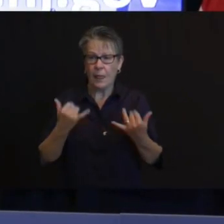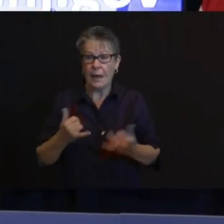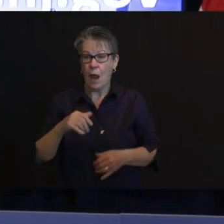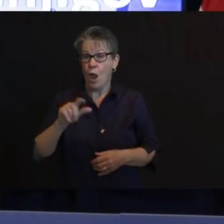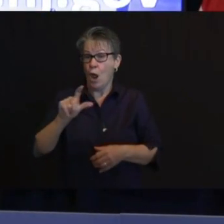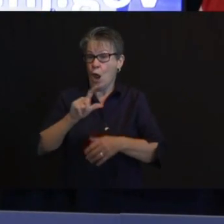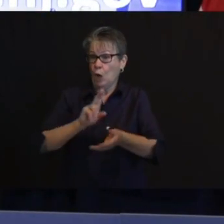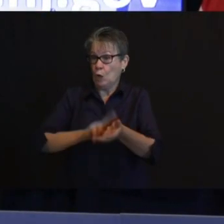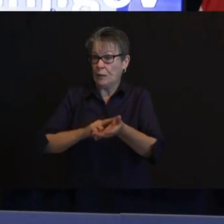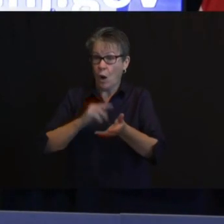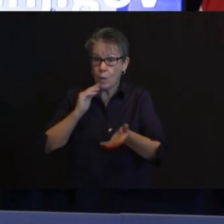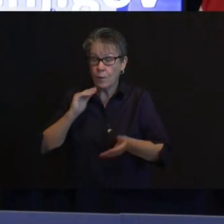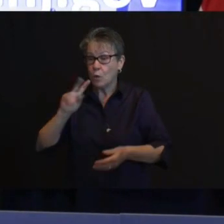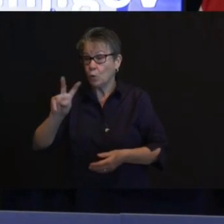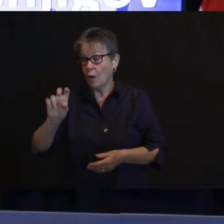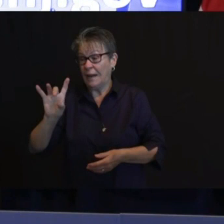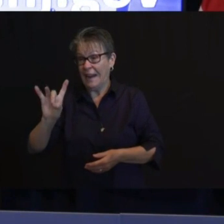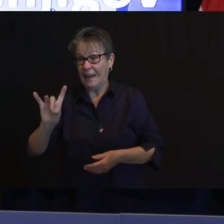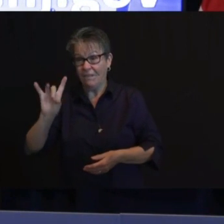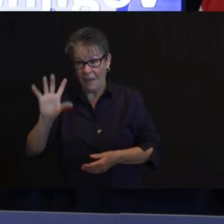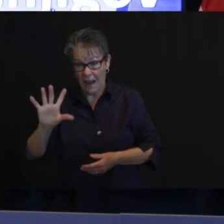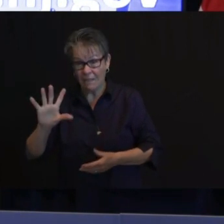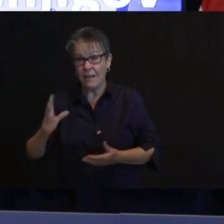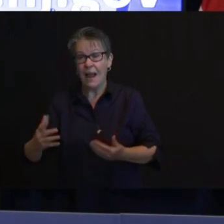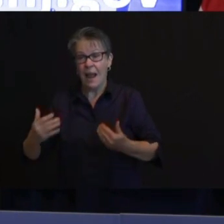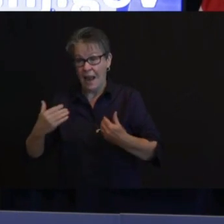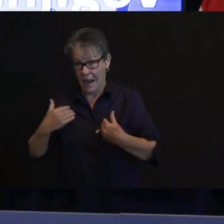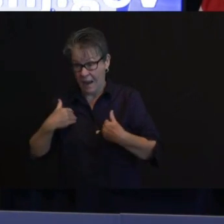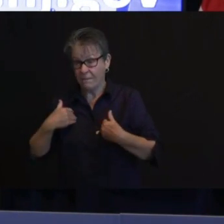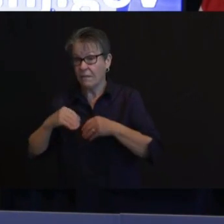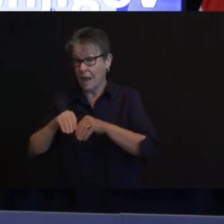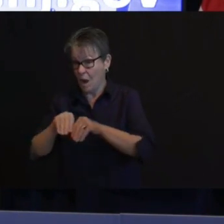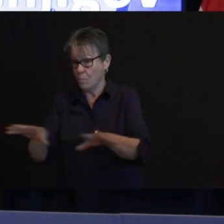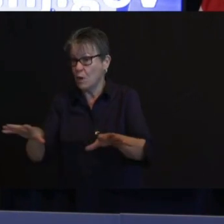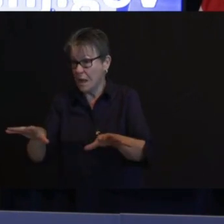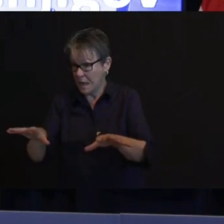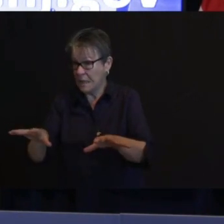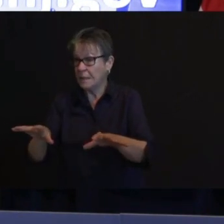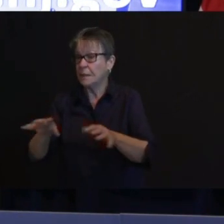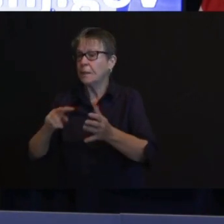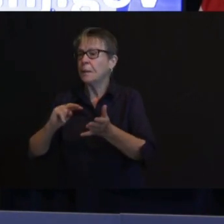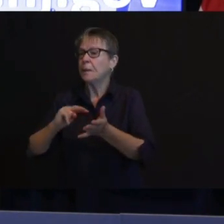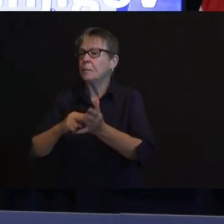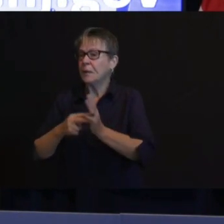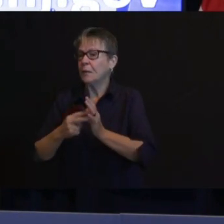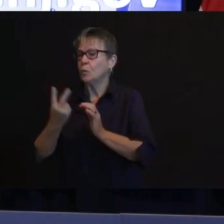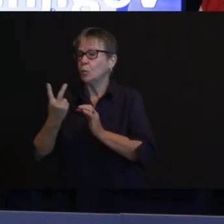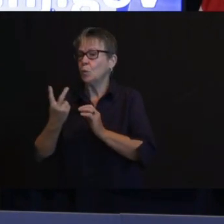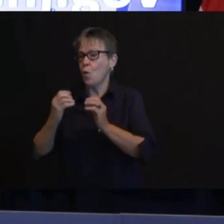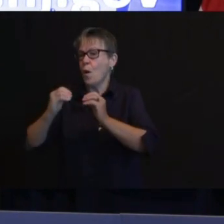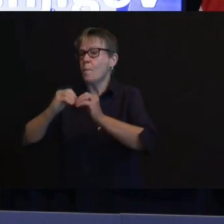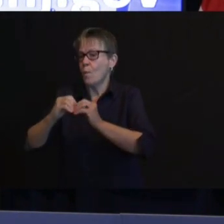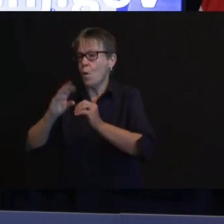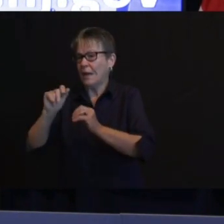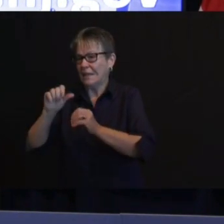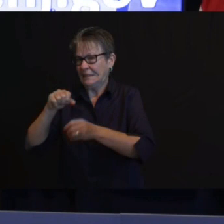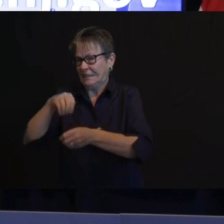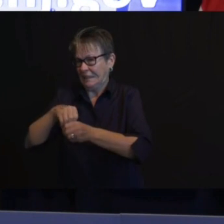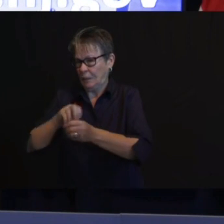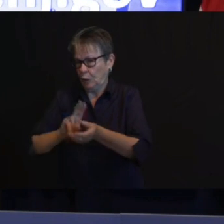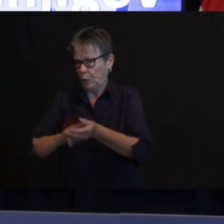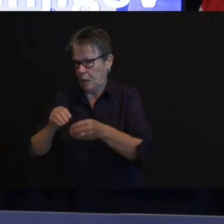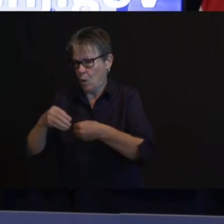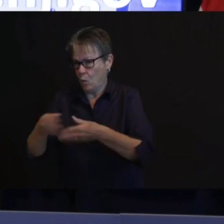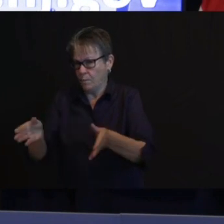285 of our facilities are reporting outbreaks. Outbreak being 2 or more cases in a confined